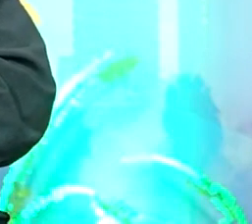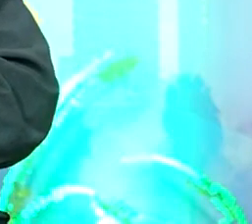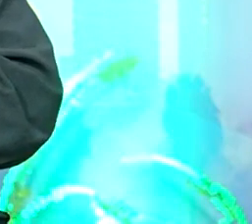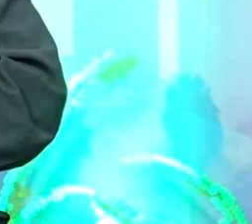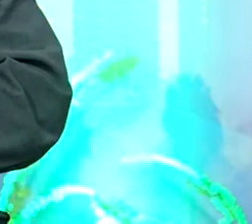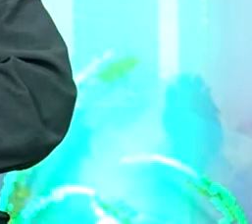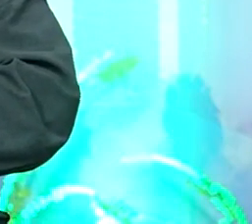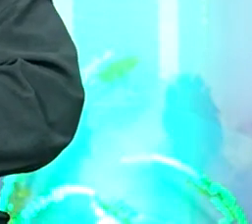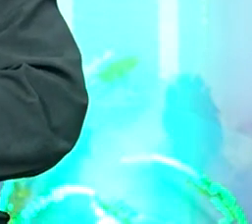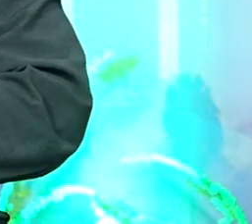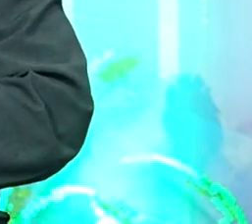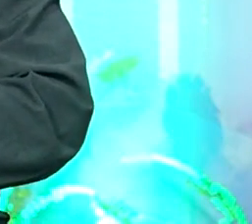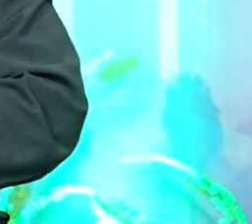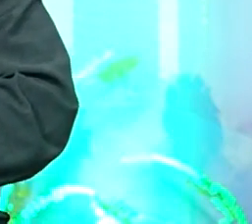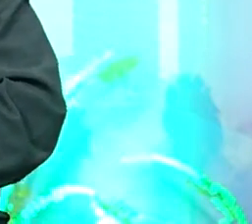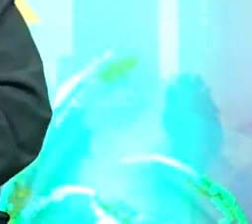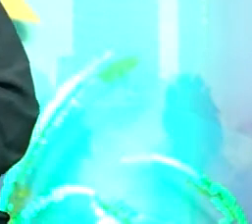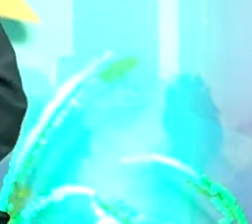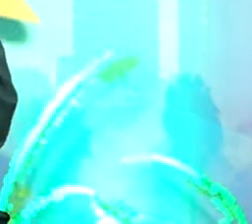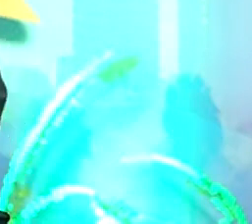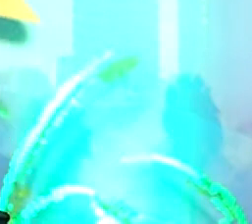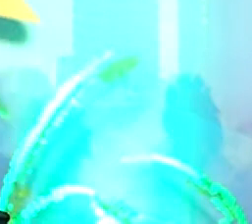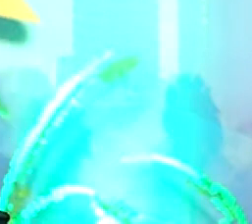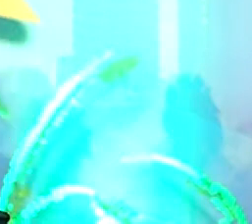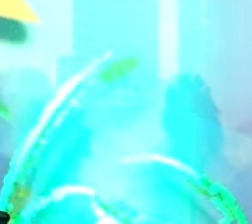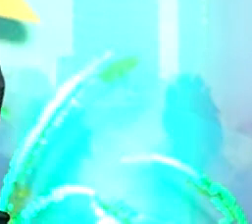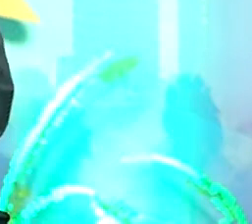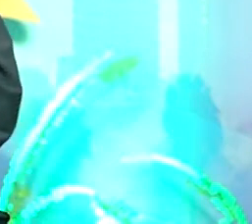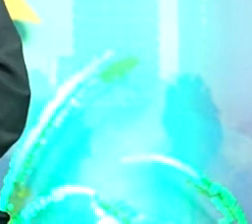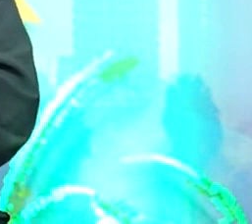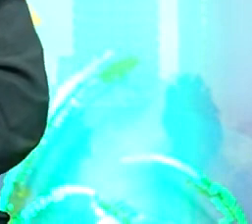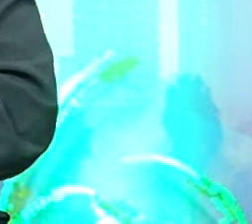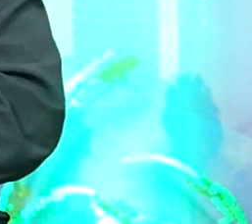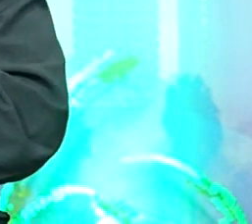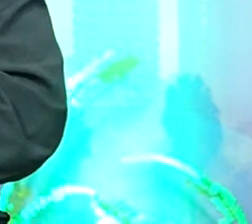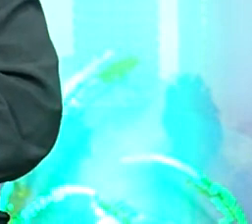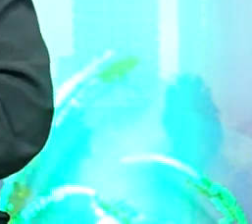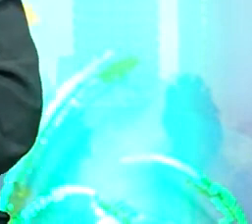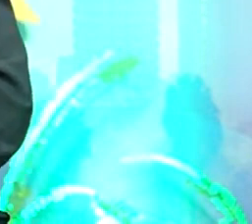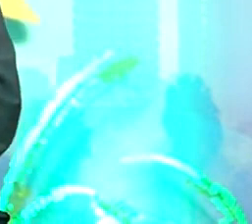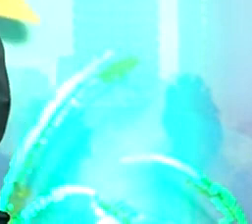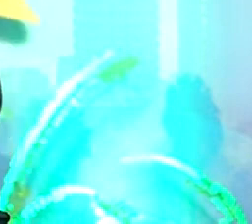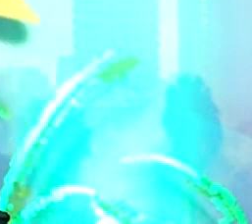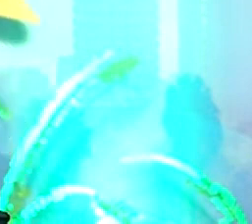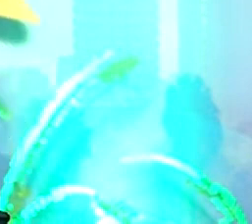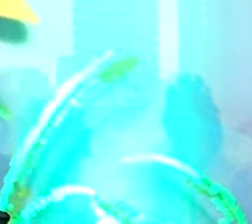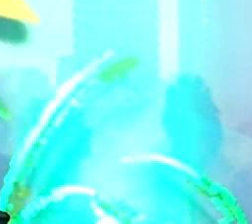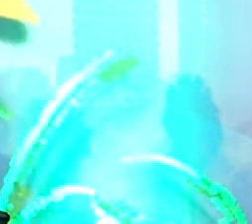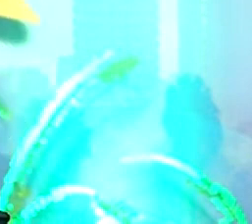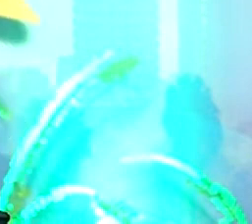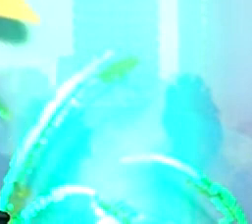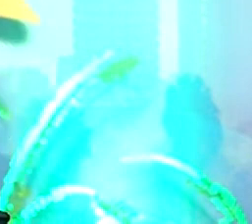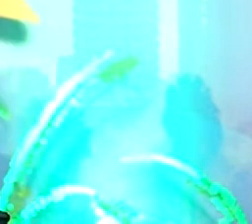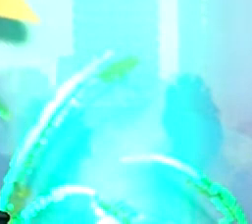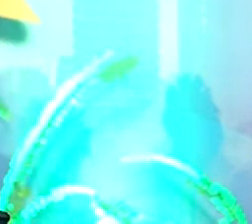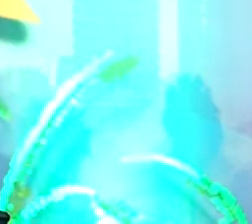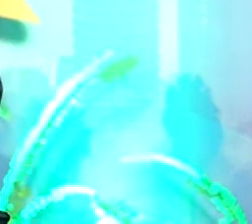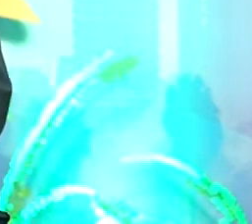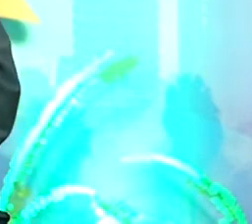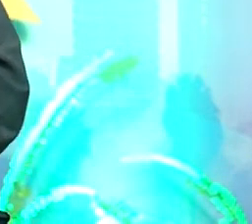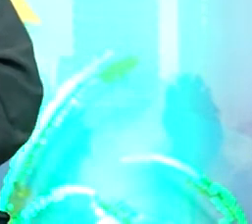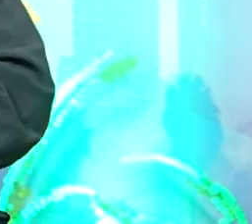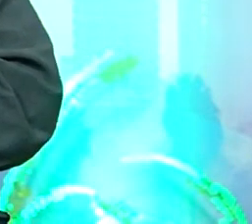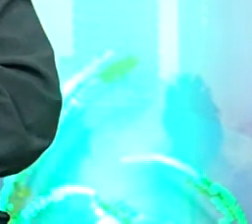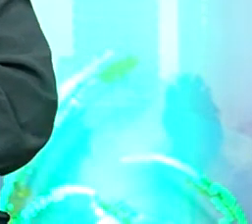acknowledge you before the angels. I can see already a hero walking over here. These are the heroes. So you will be doing a stanza, you pose, a stanza,